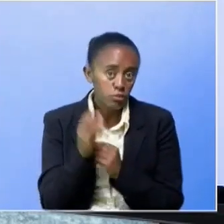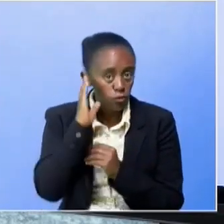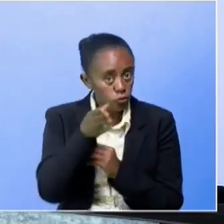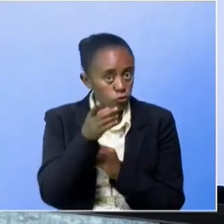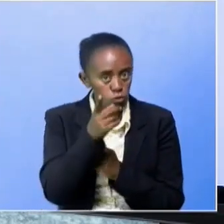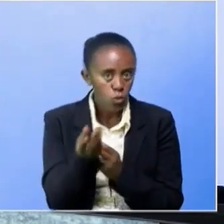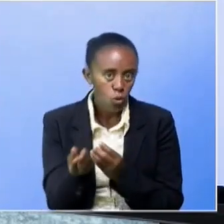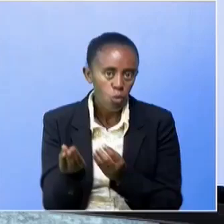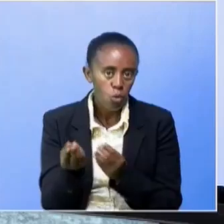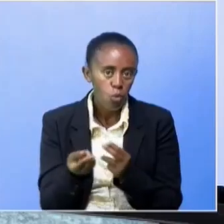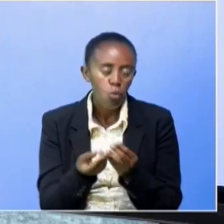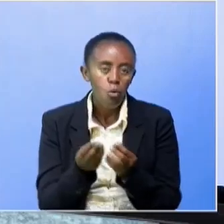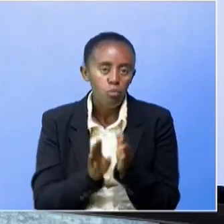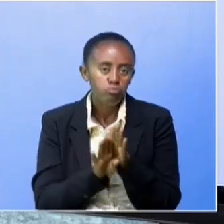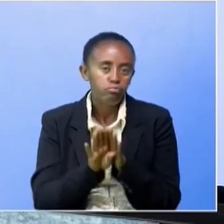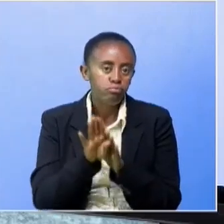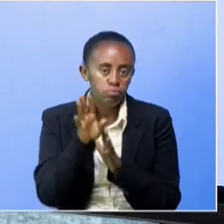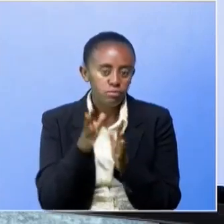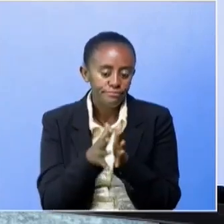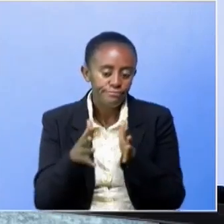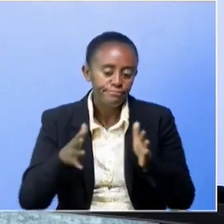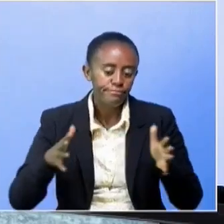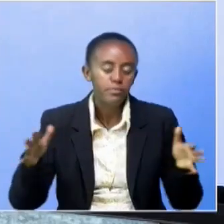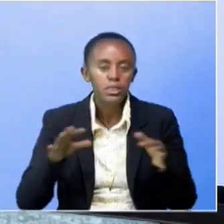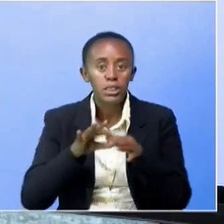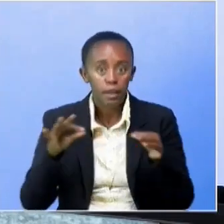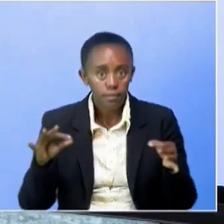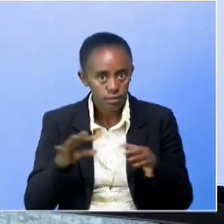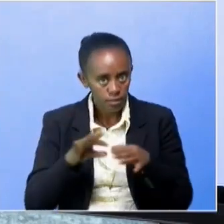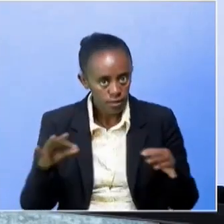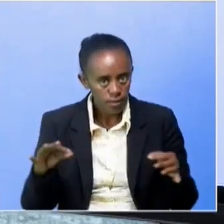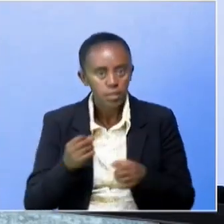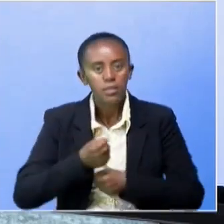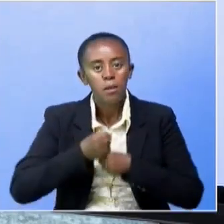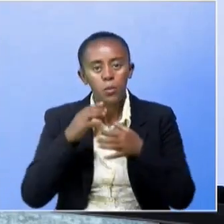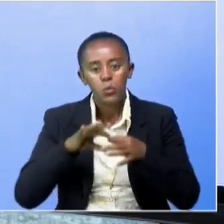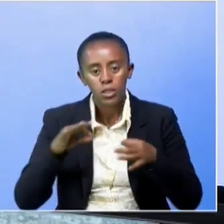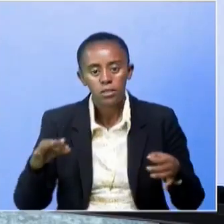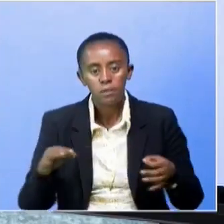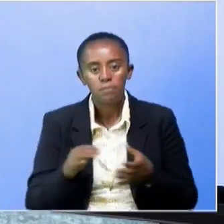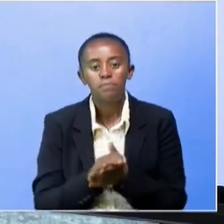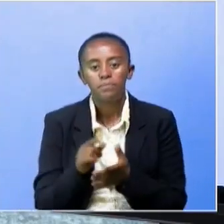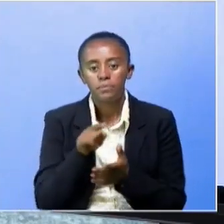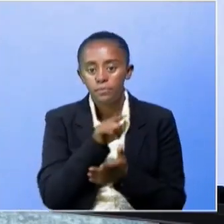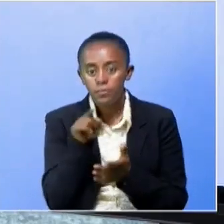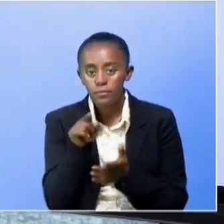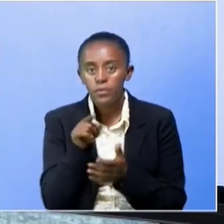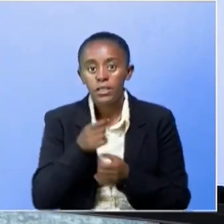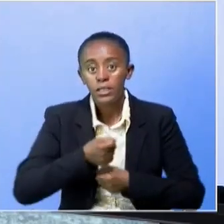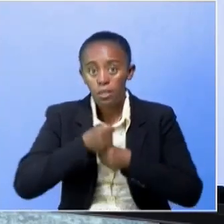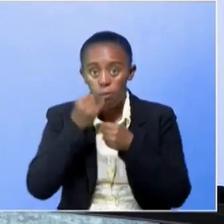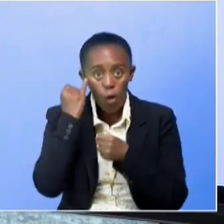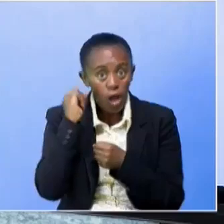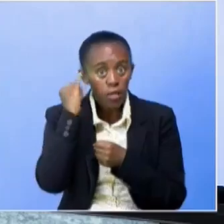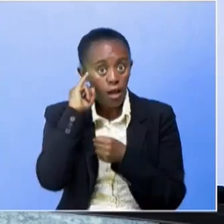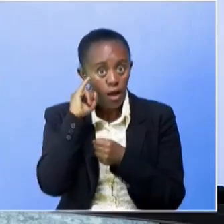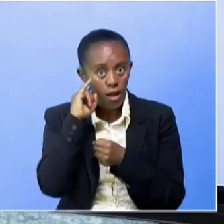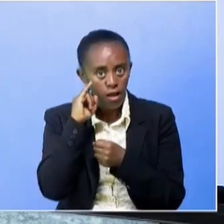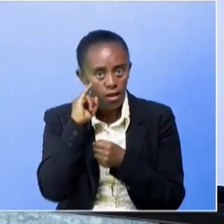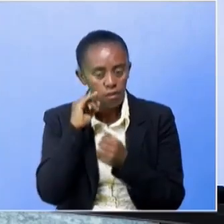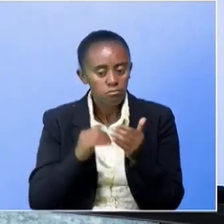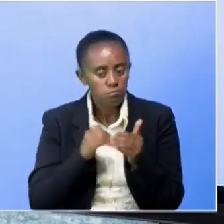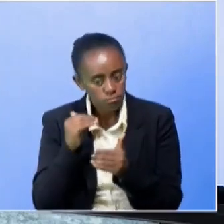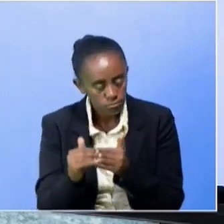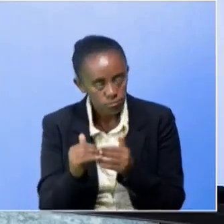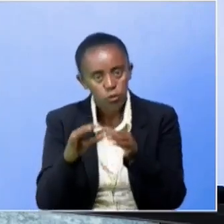you will develop it into sentences, into supporting sentences. These are supporting ideas. Later